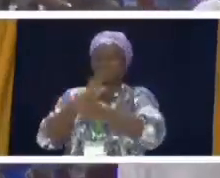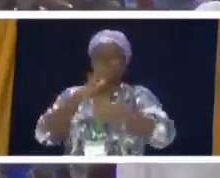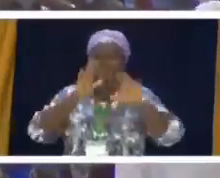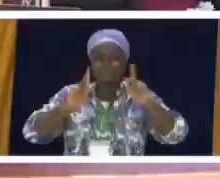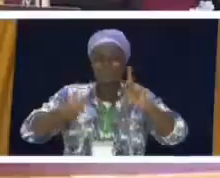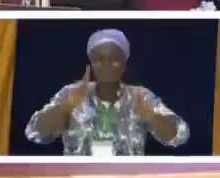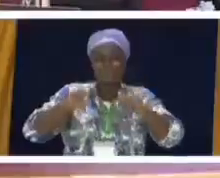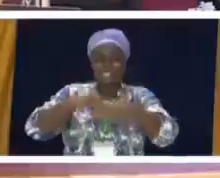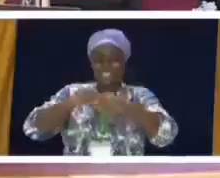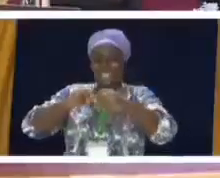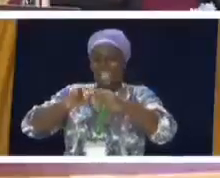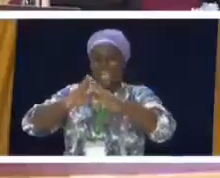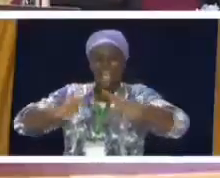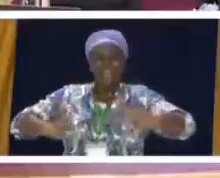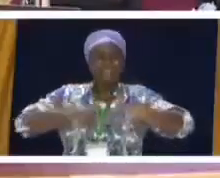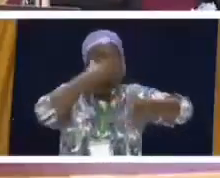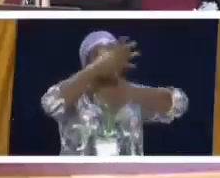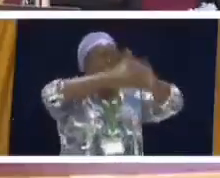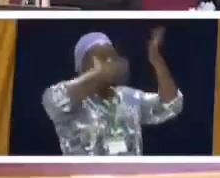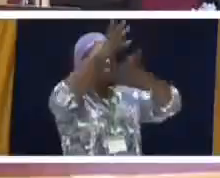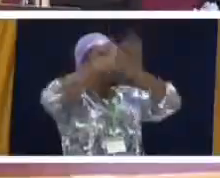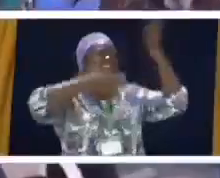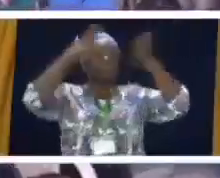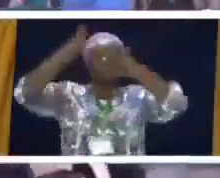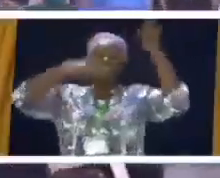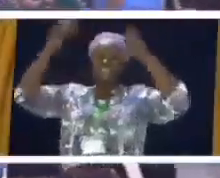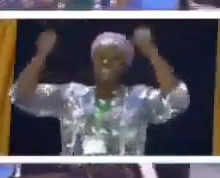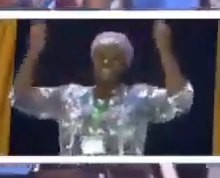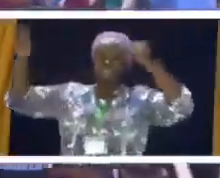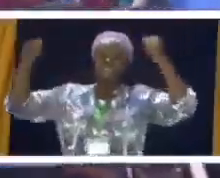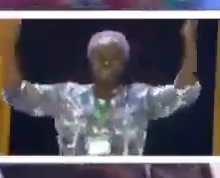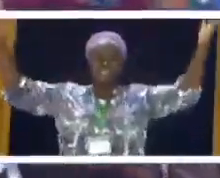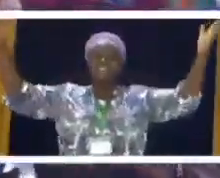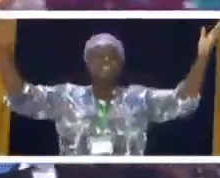house shout hallelujah?